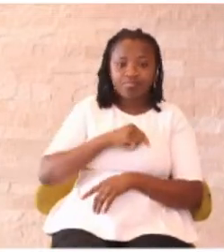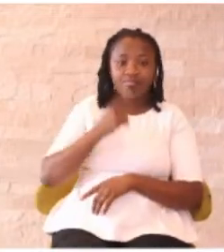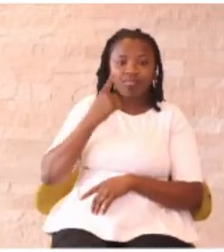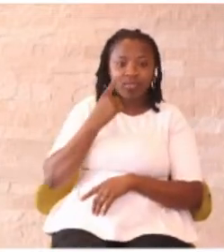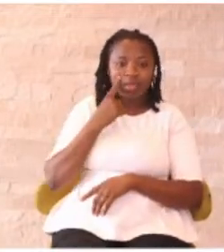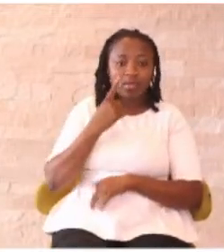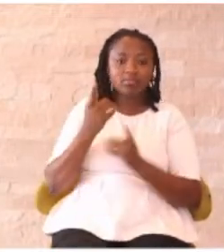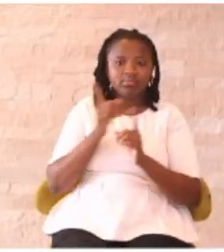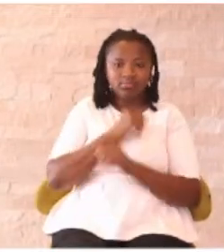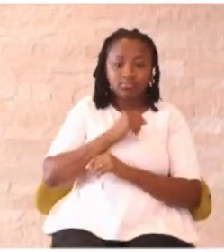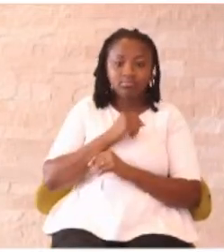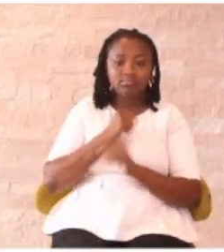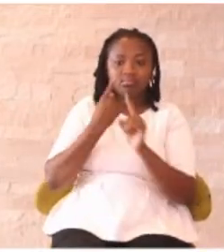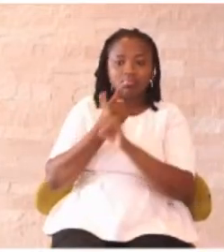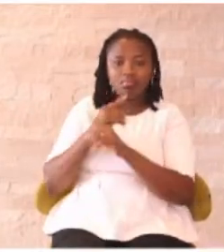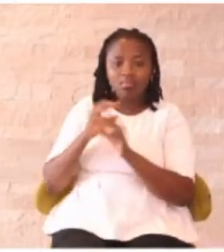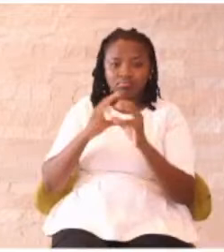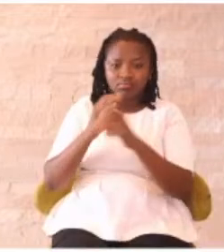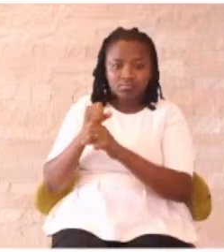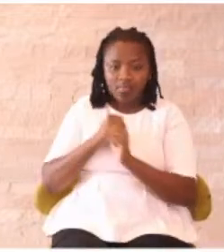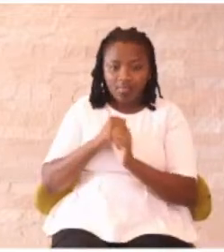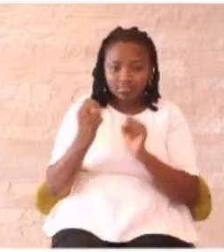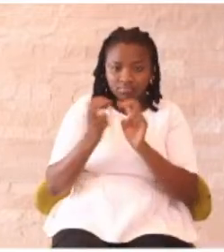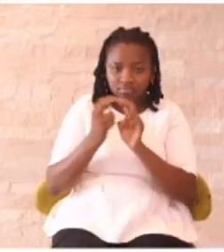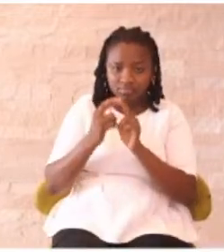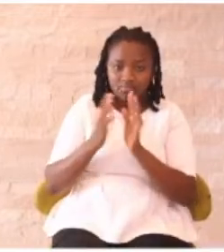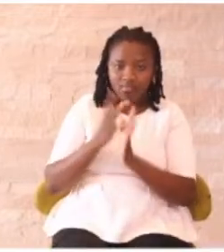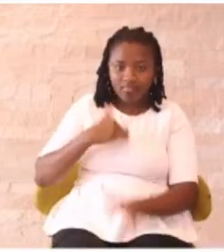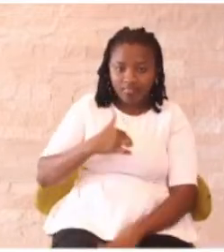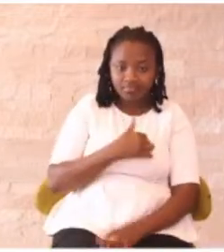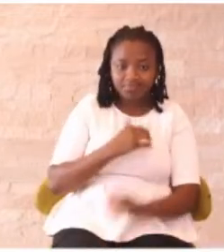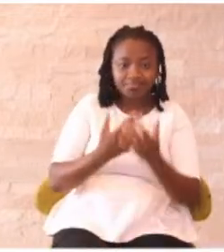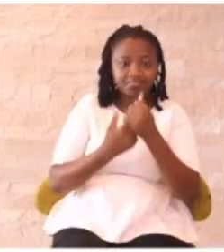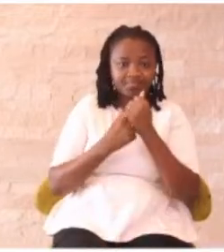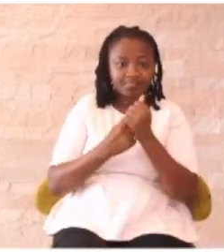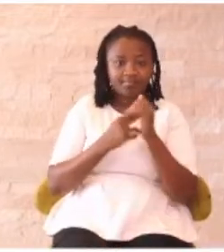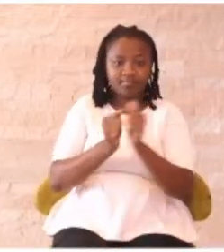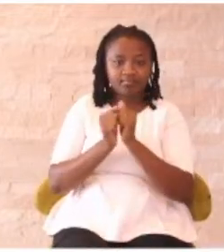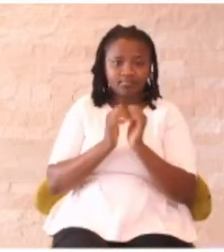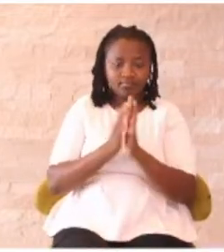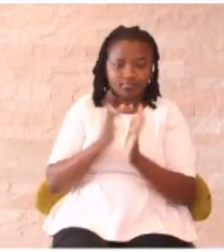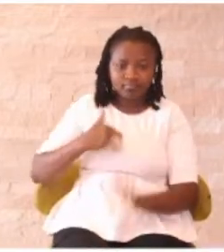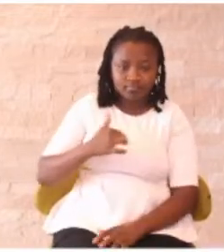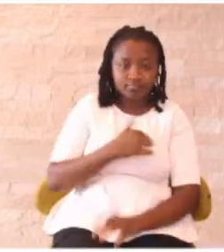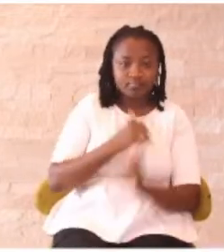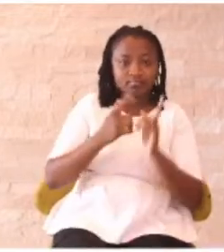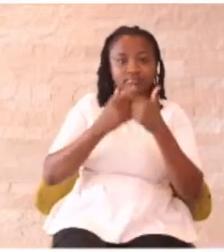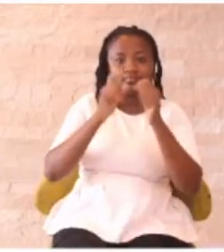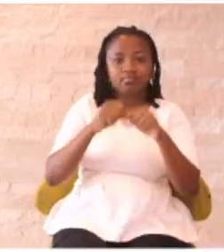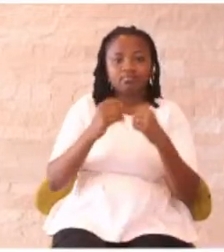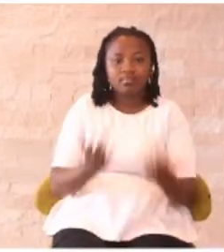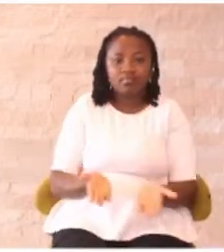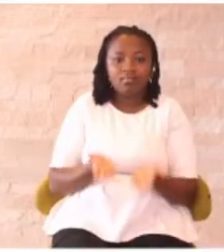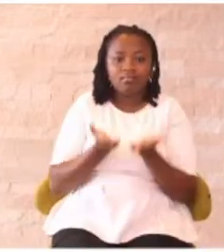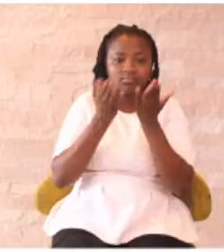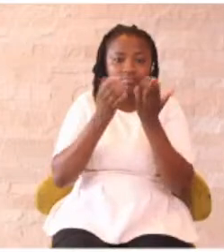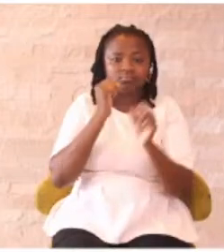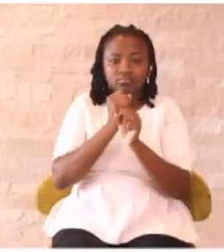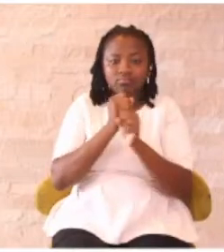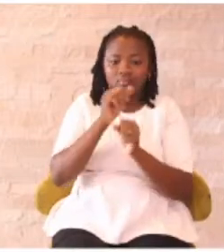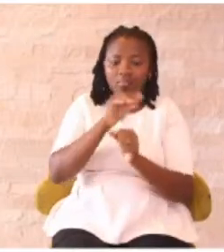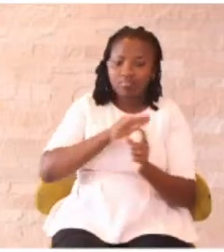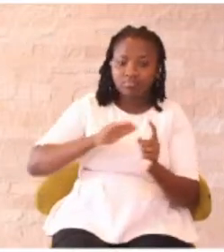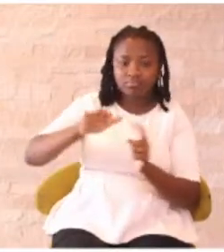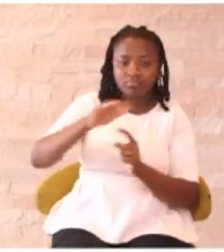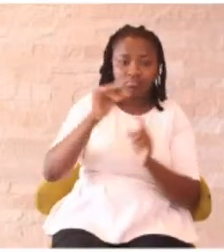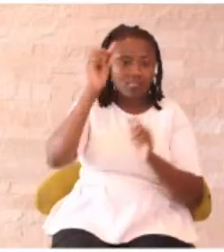like-minded organizations reaching out to us to partner with them to be able to amplify the work around gender equality.